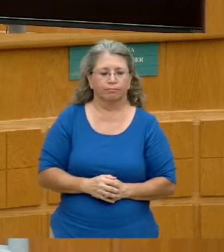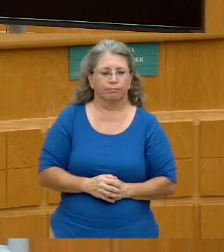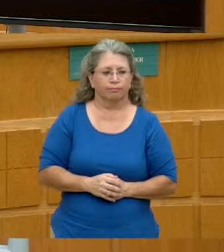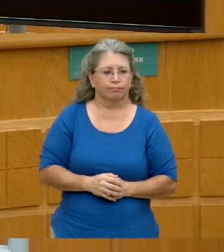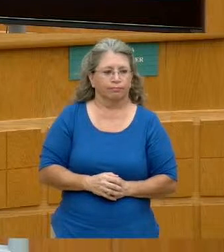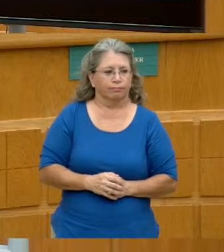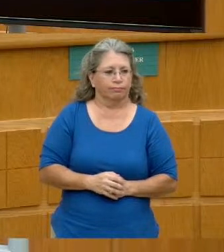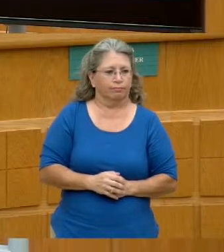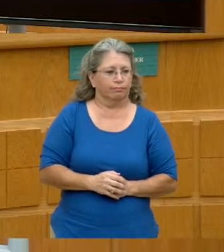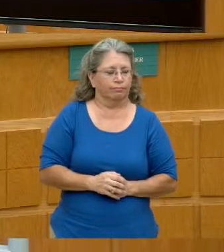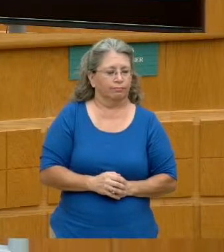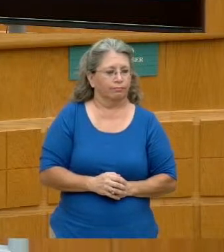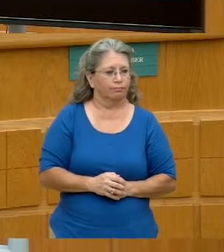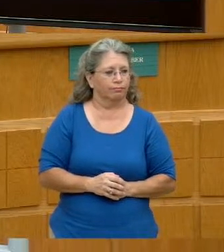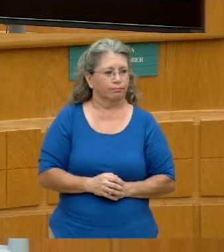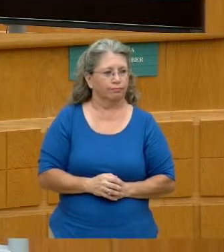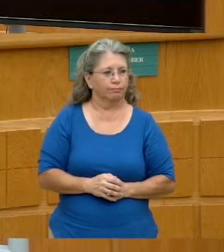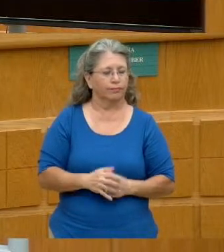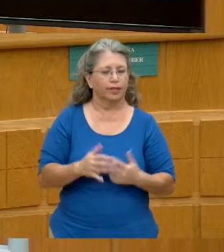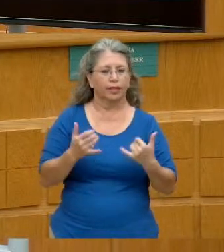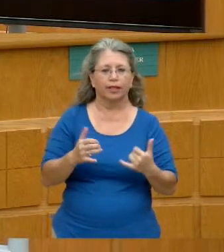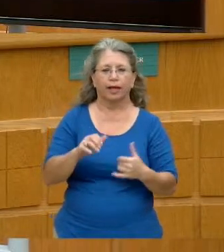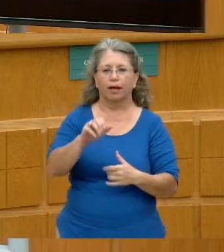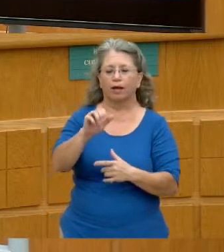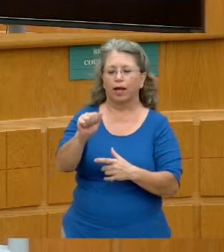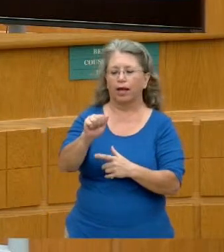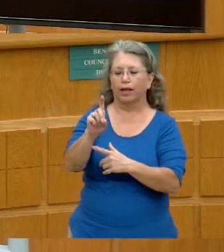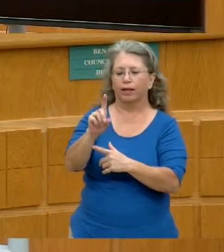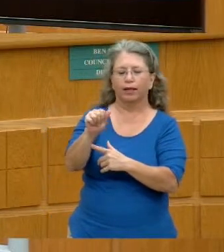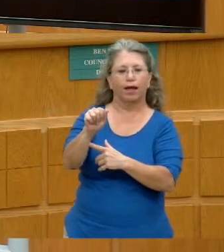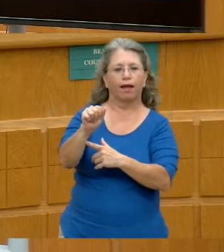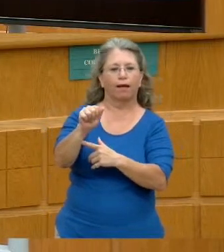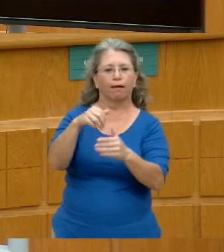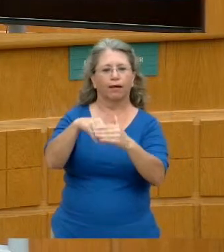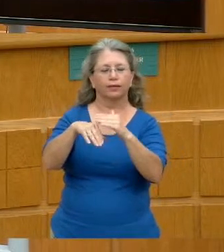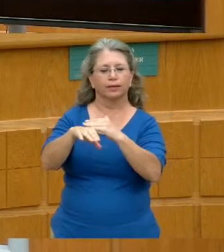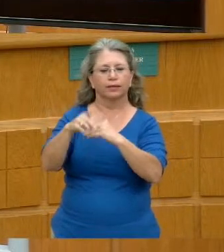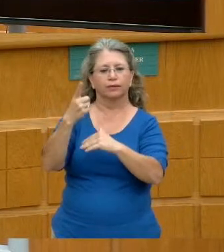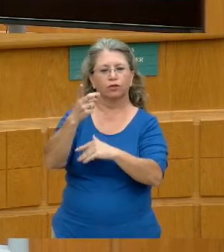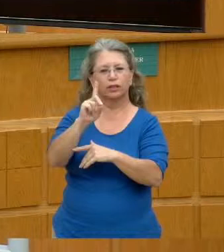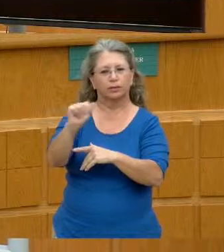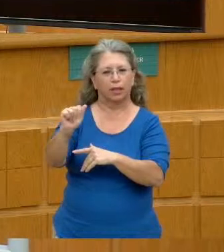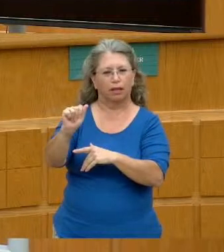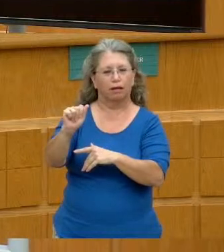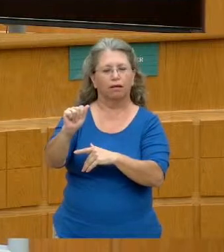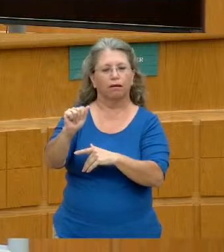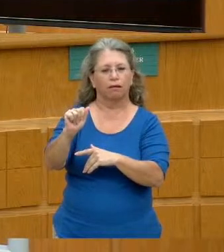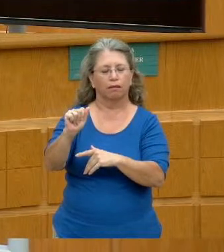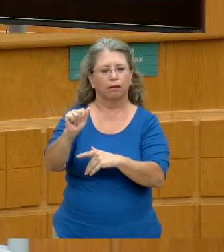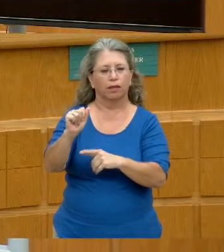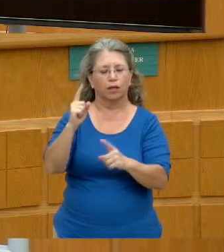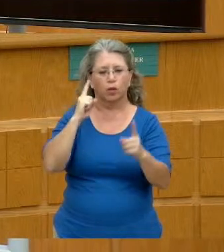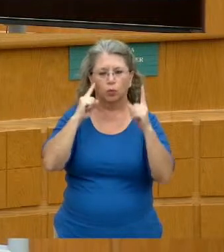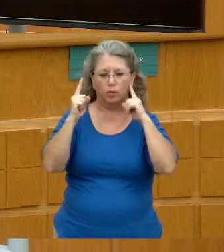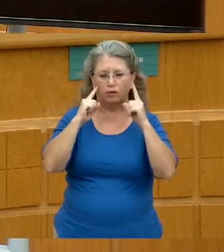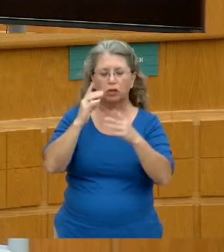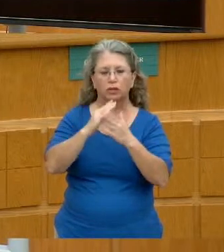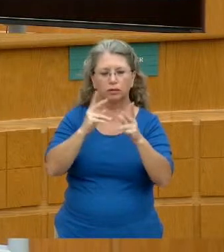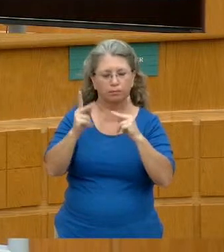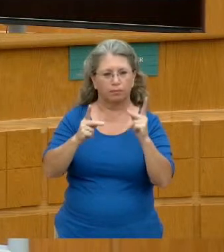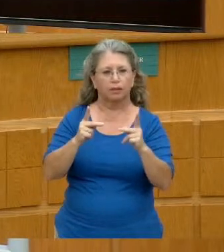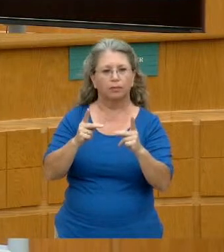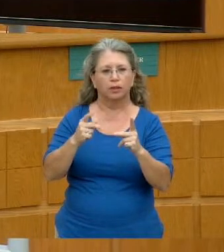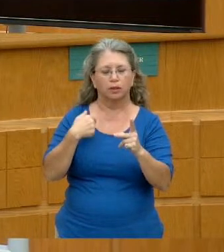Okay, now ADA accessibility. So we're being mindful of that. We've heard some communication, or we've talked to